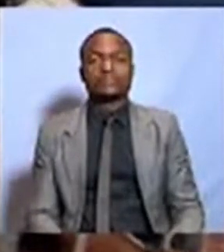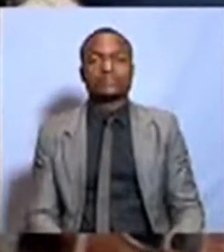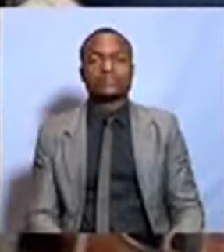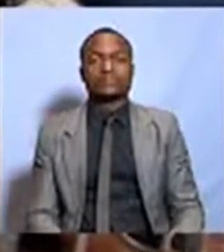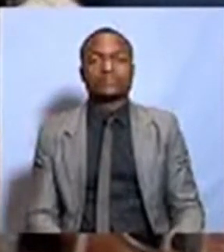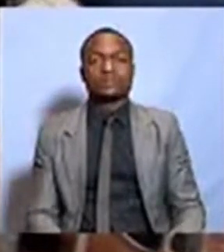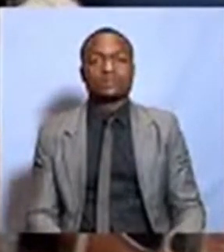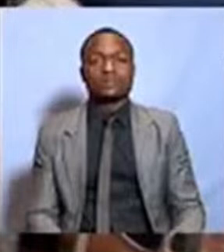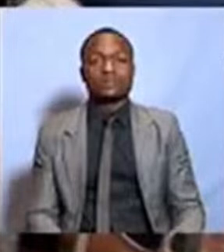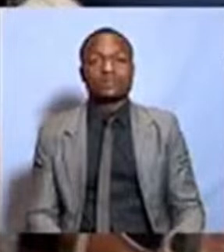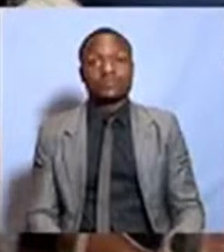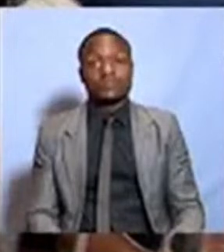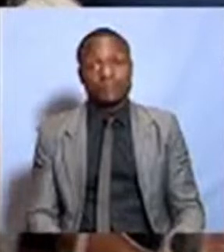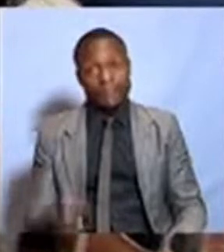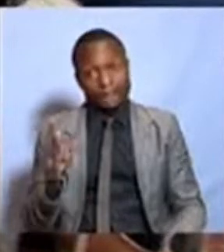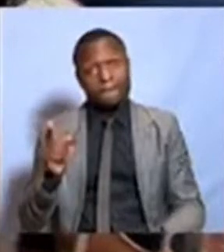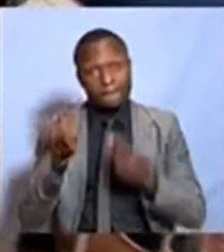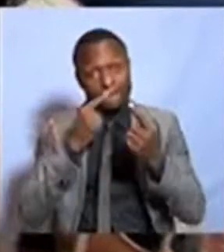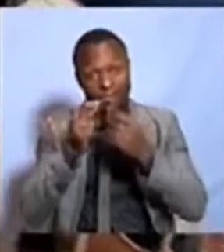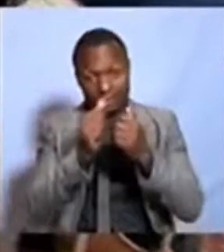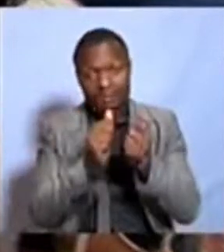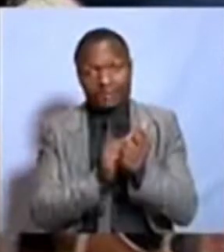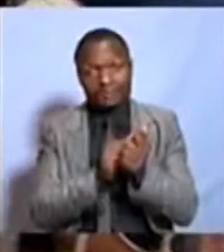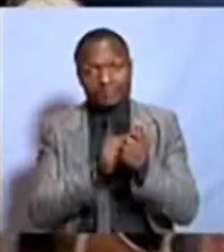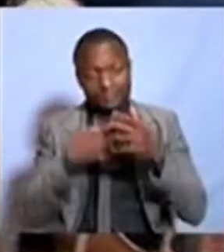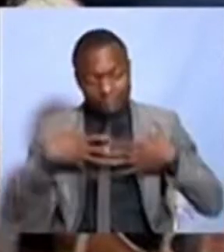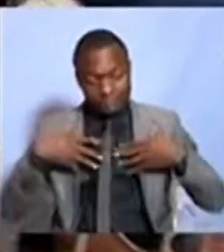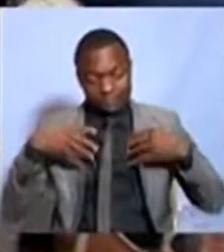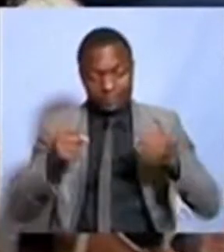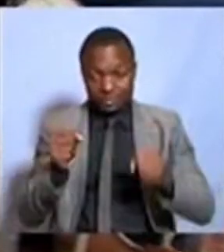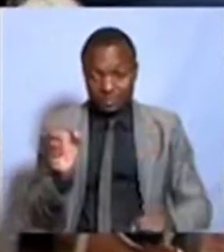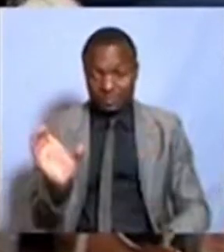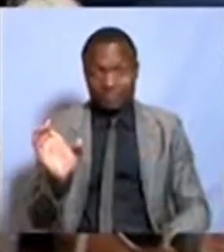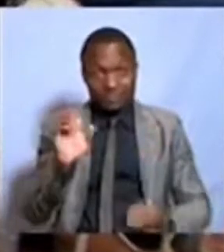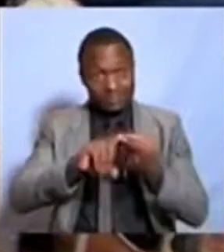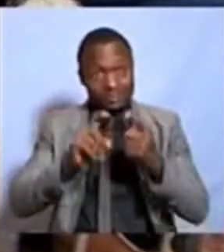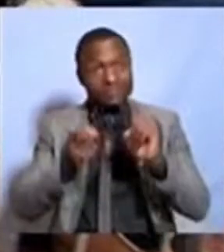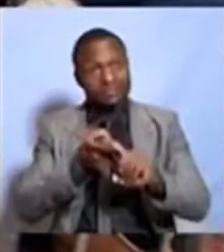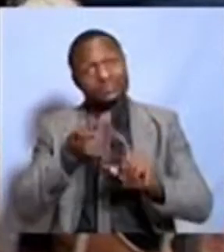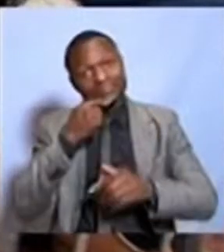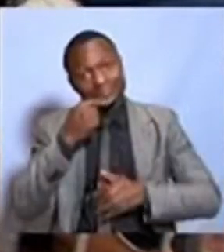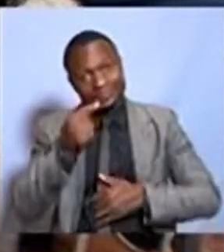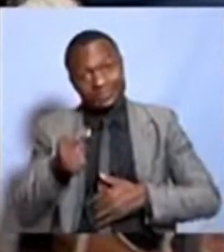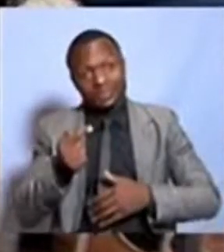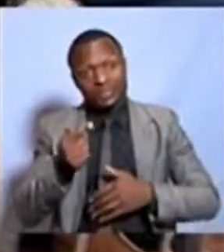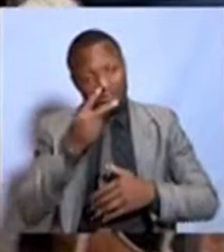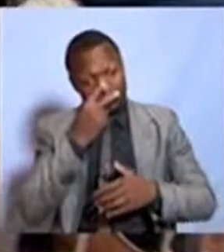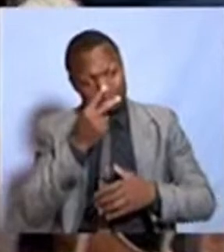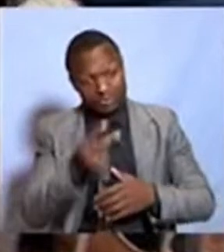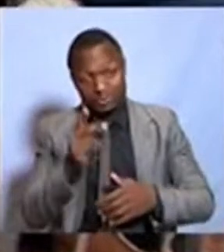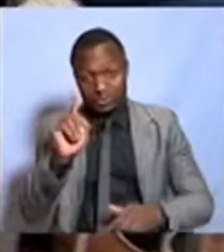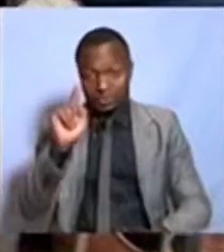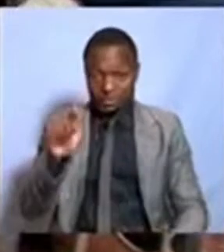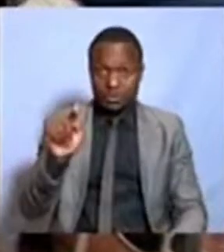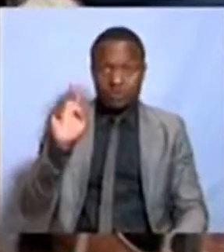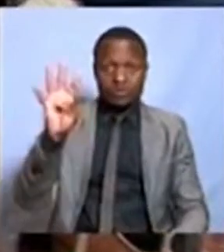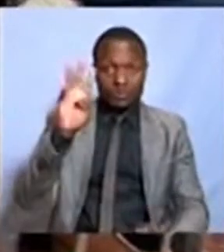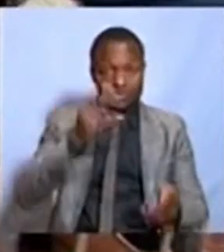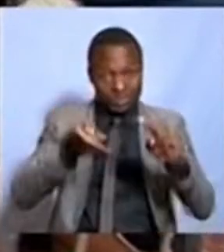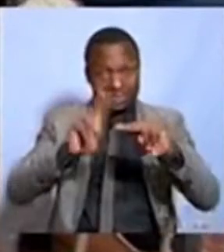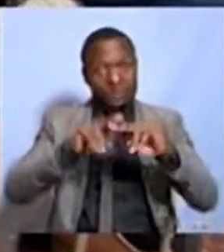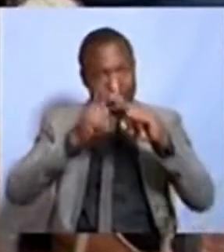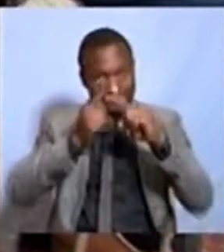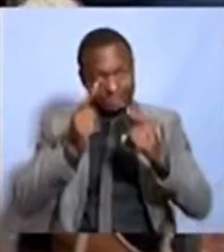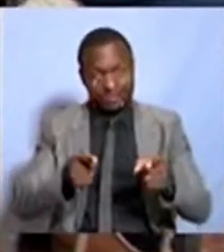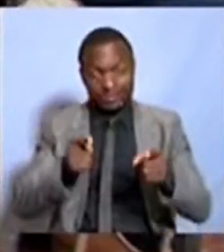Okay, so I will dive into the health sector. So like my colleagues mentioned, we have seen a 1.4 increase